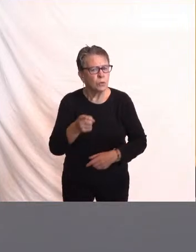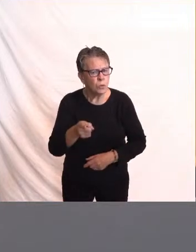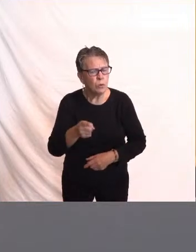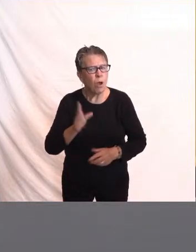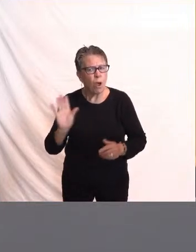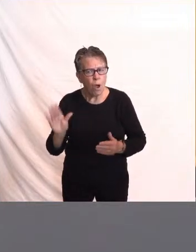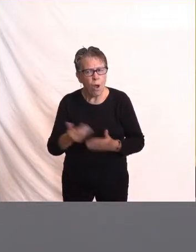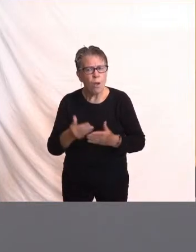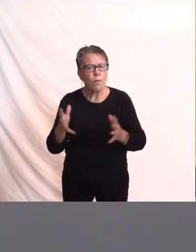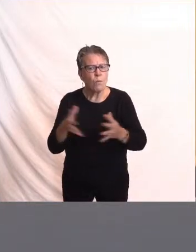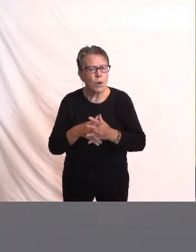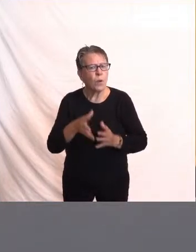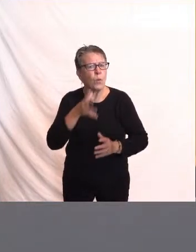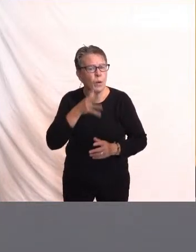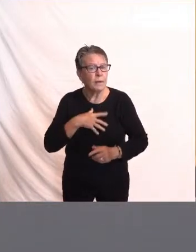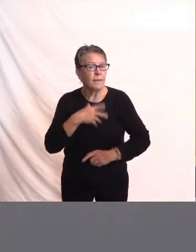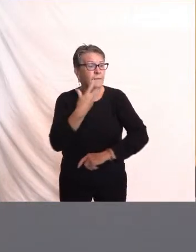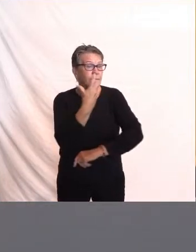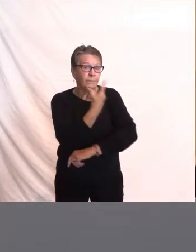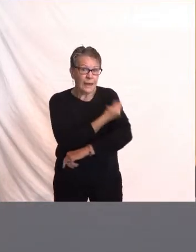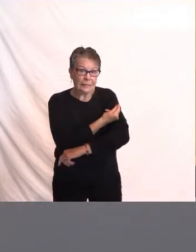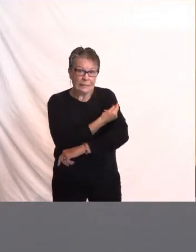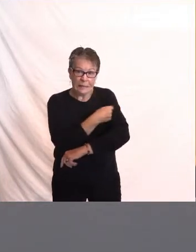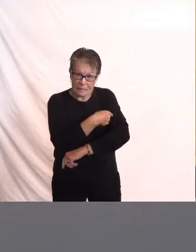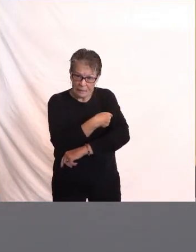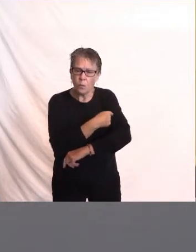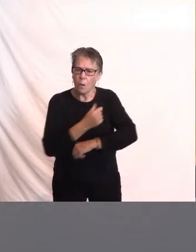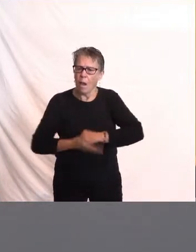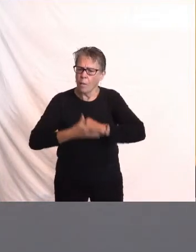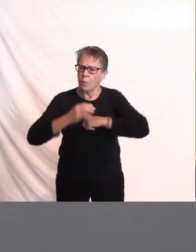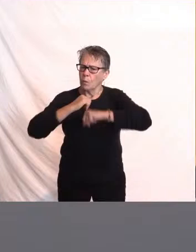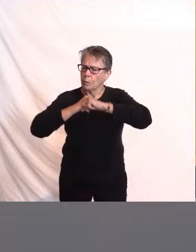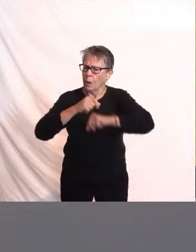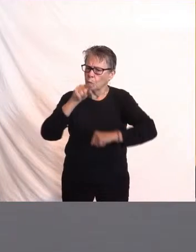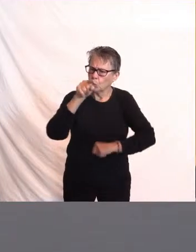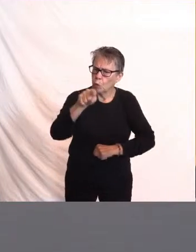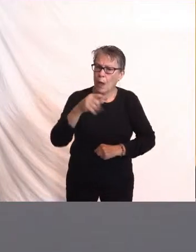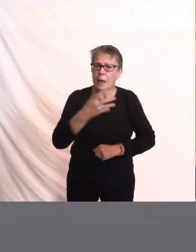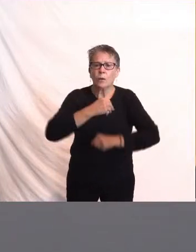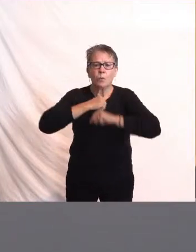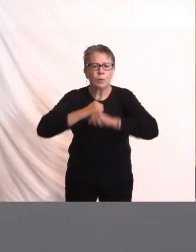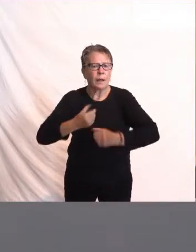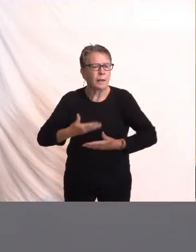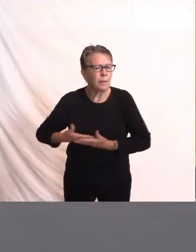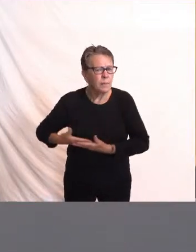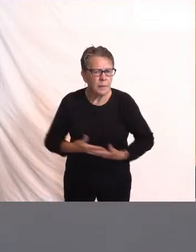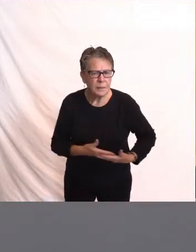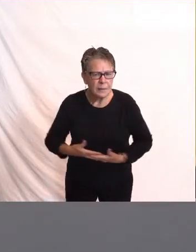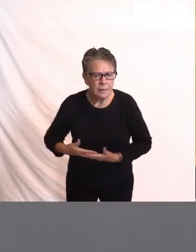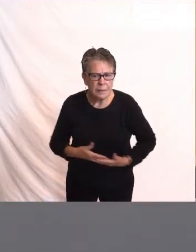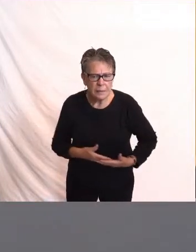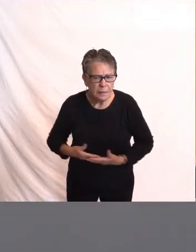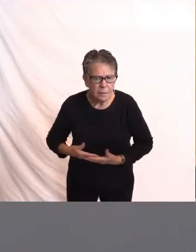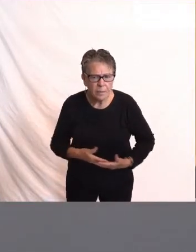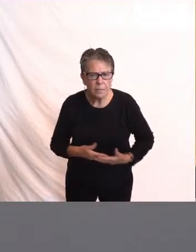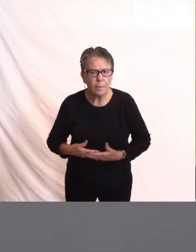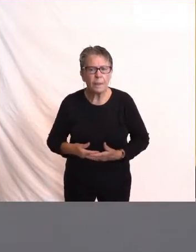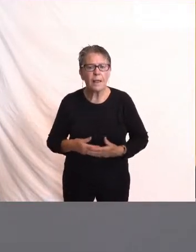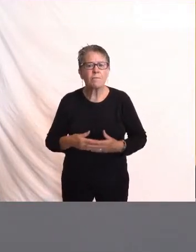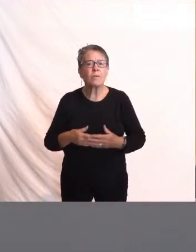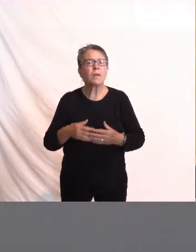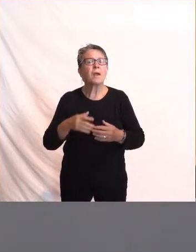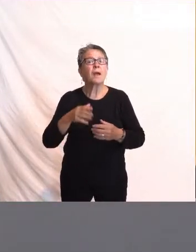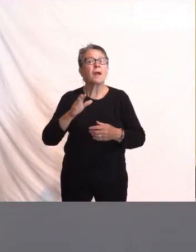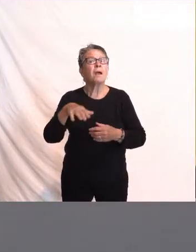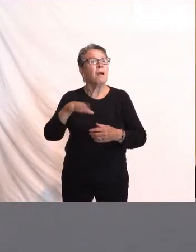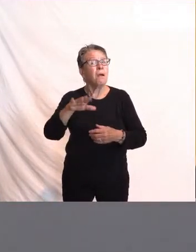mentioned, we would strongly encourage before the pregnancy. I have personally 3